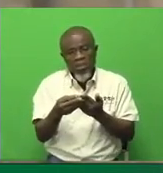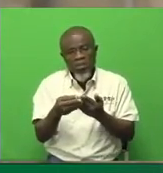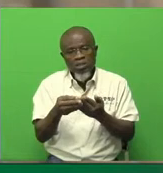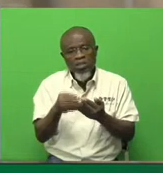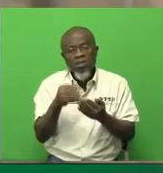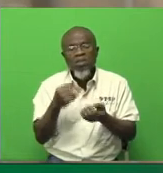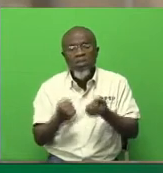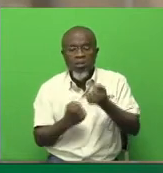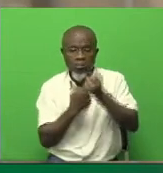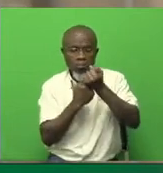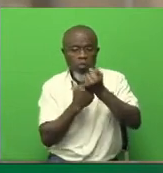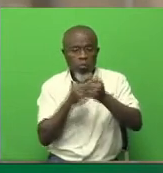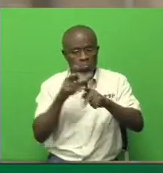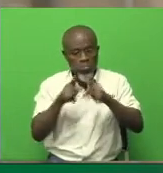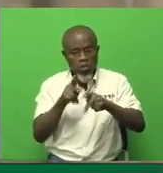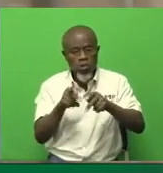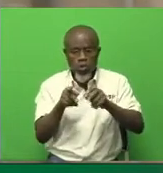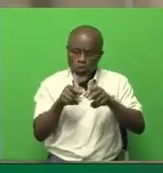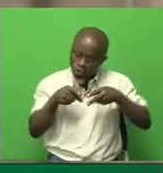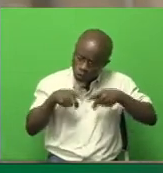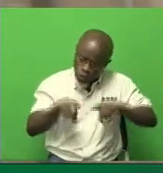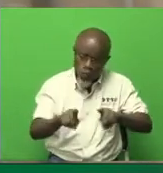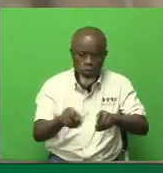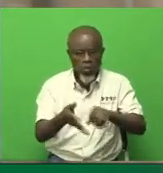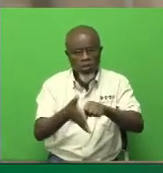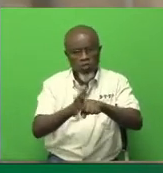five billion dollars